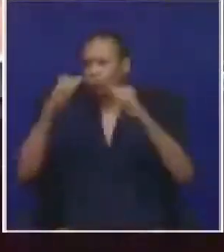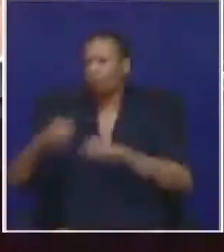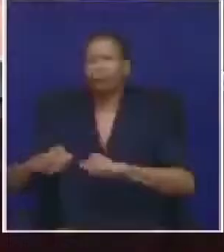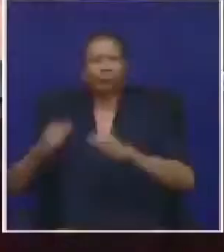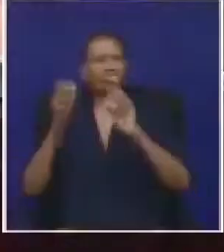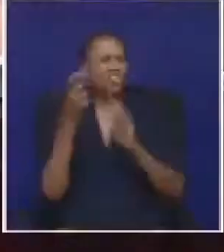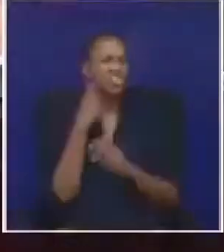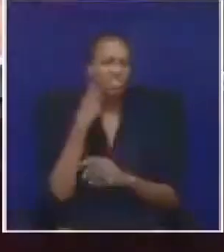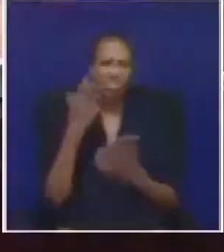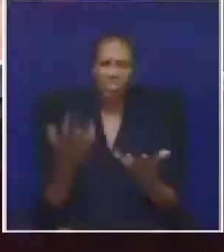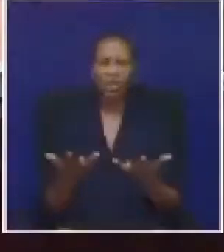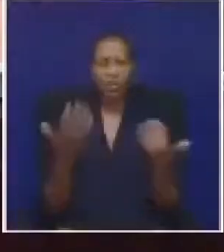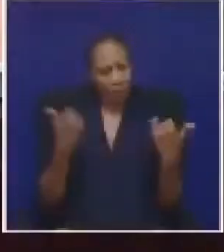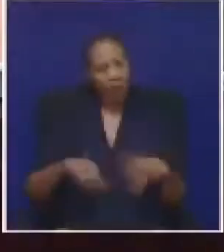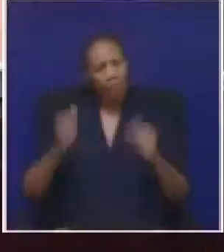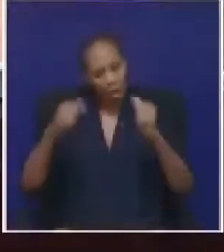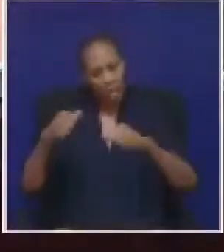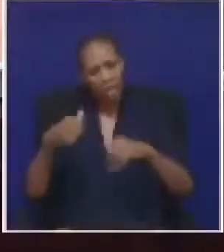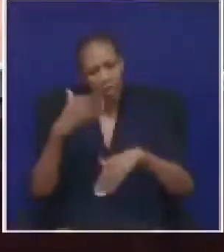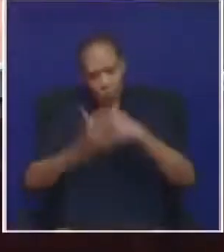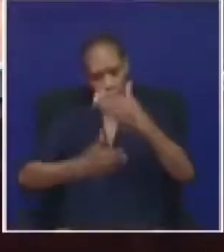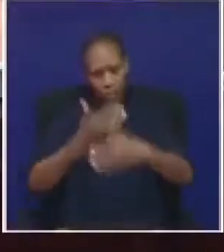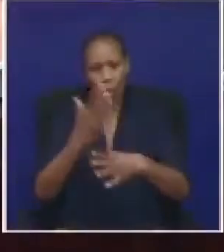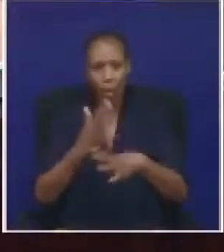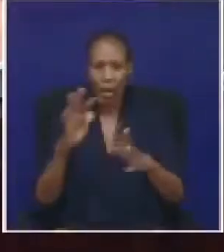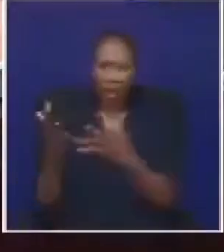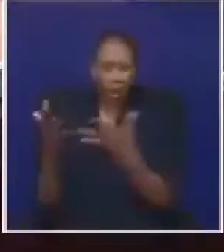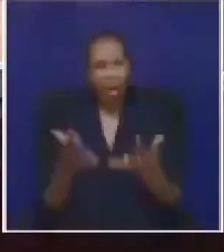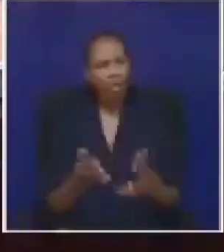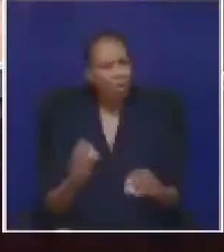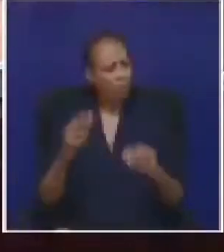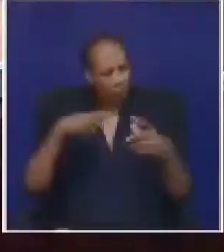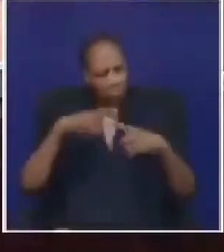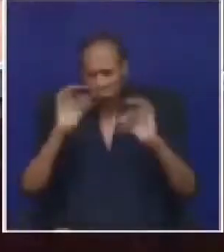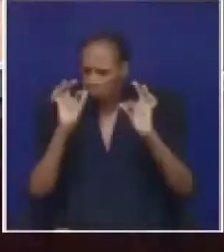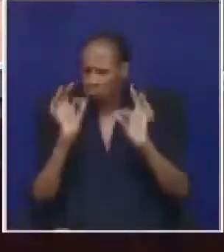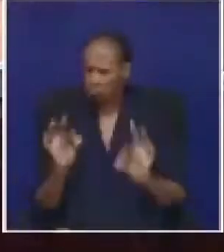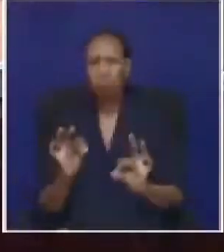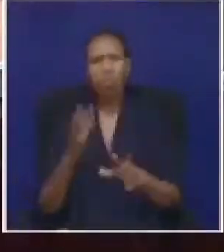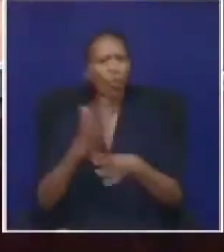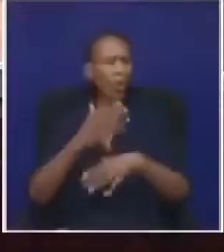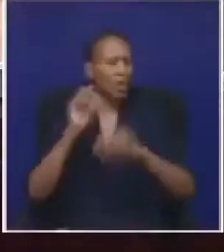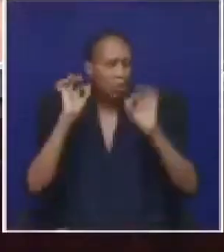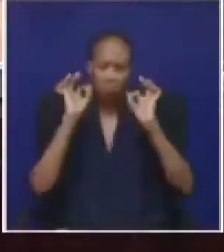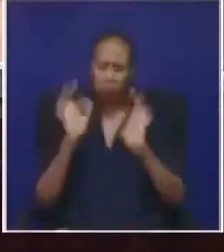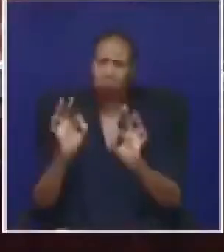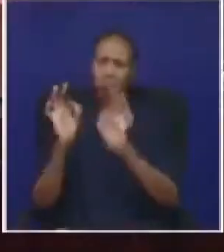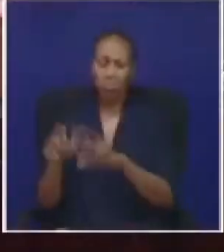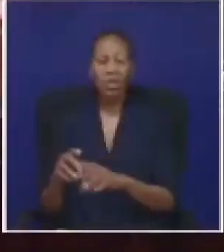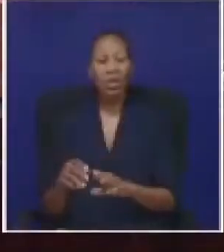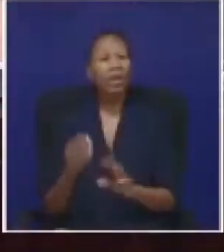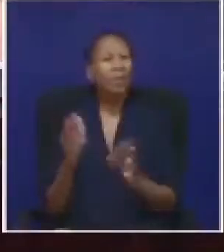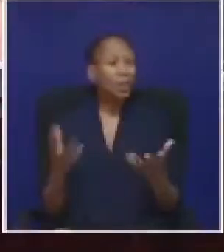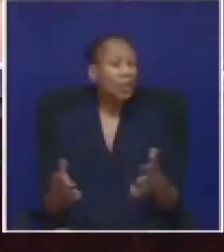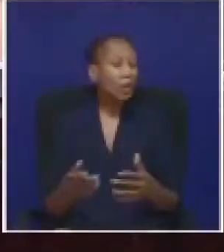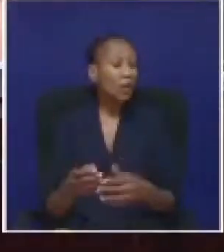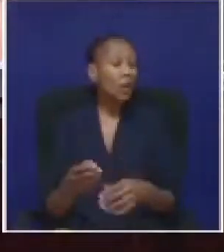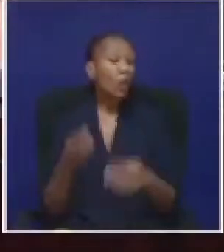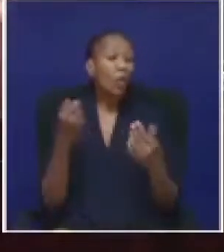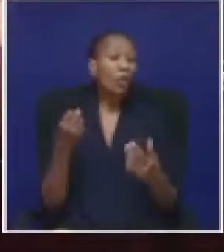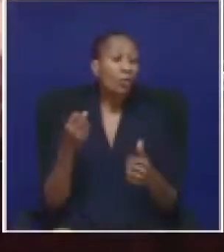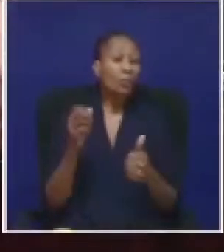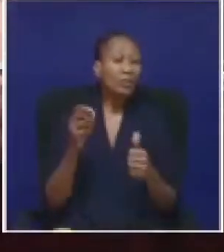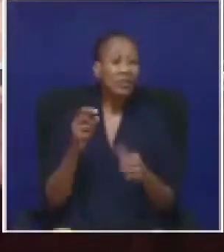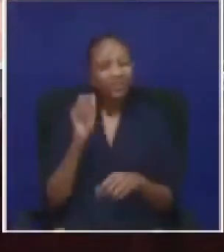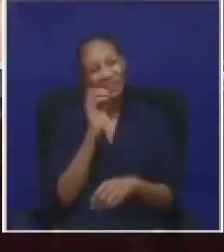agree on how we work, and it's working very effectively. There was a bit of a challenge with the clearinghouse. We took